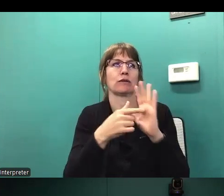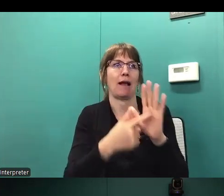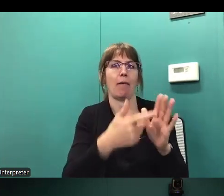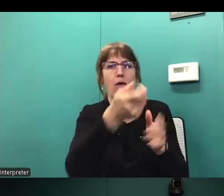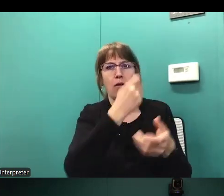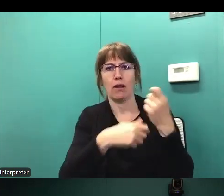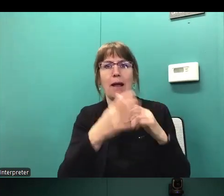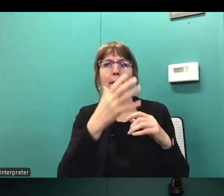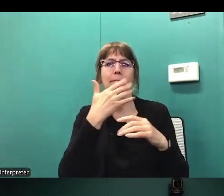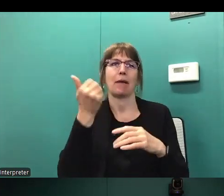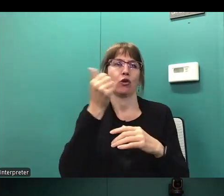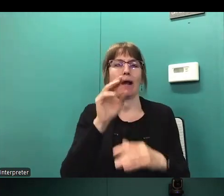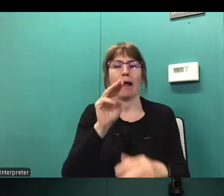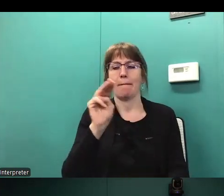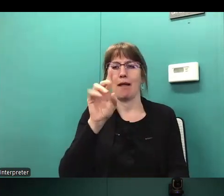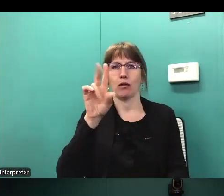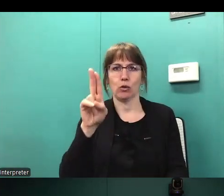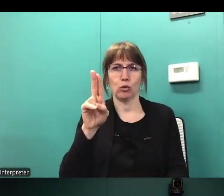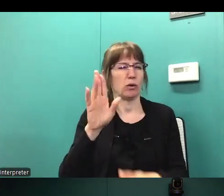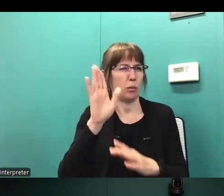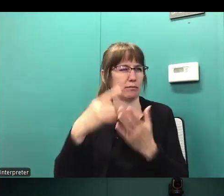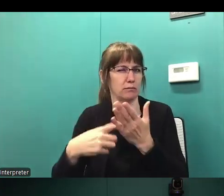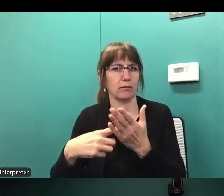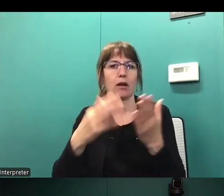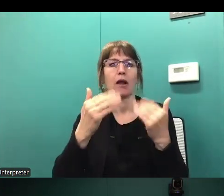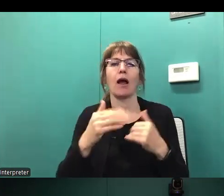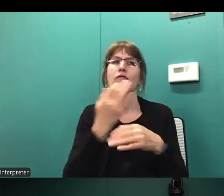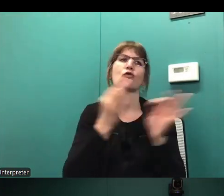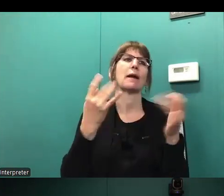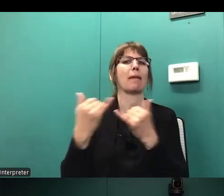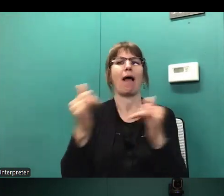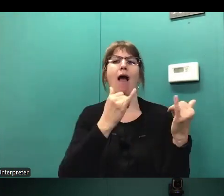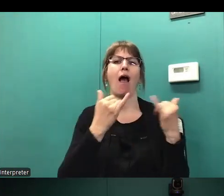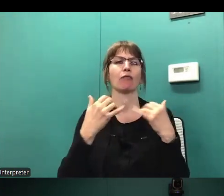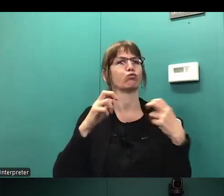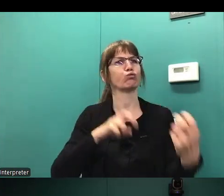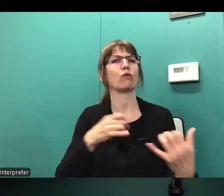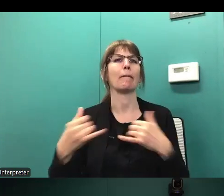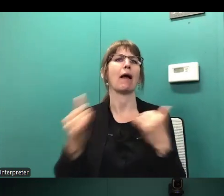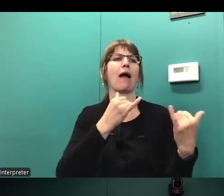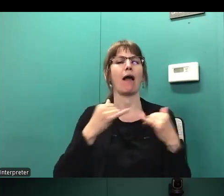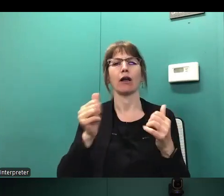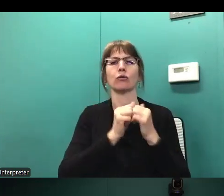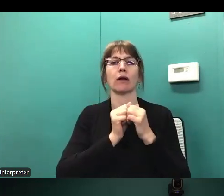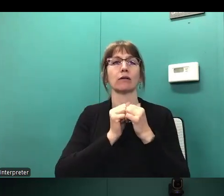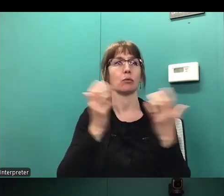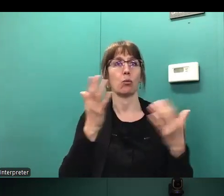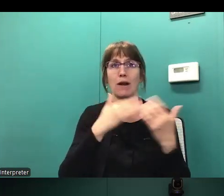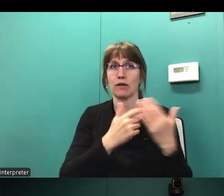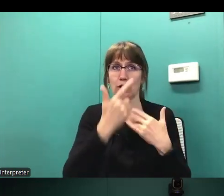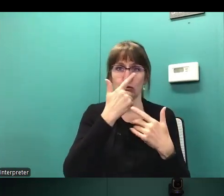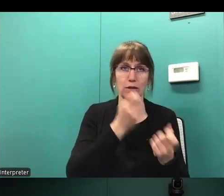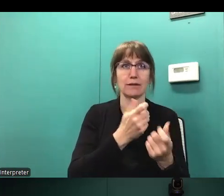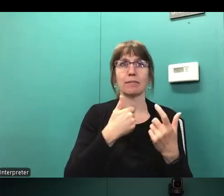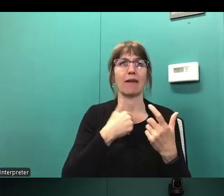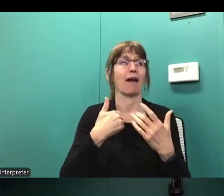greater MLU, which we'll talk about. Free play, just playing with the kid with whatever they're interested in. Just because I have